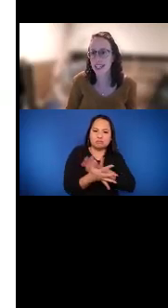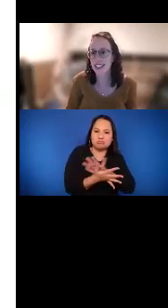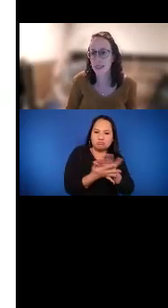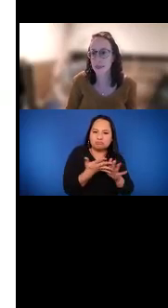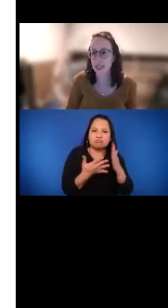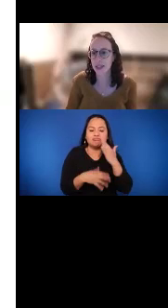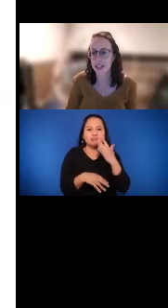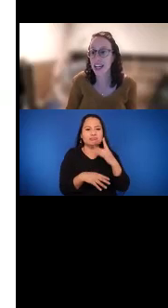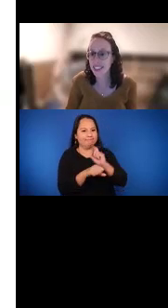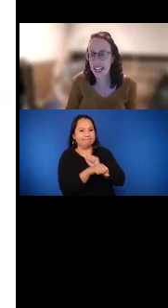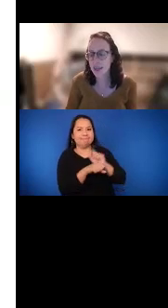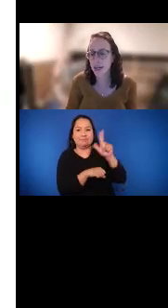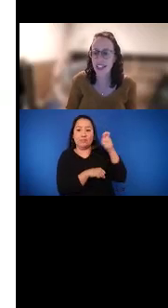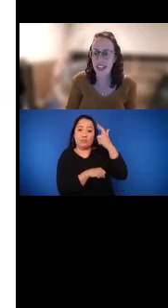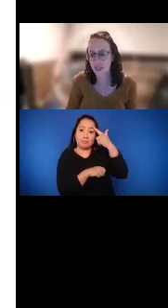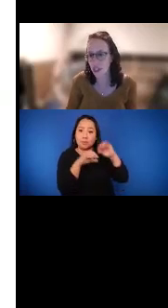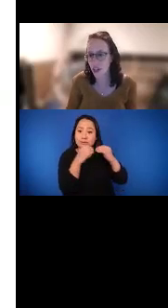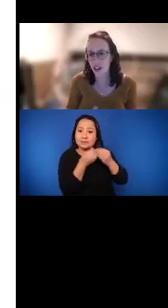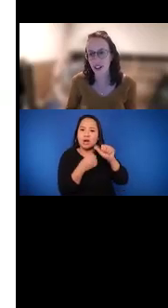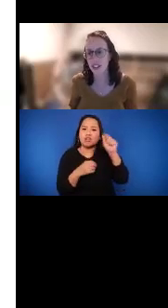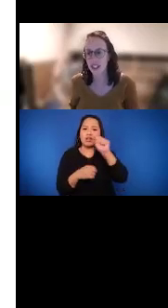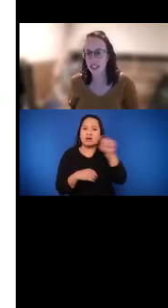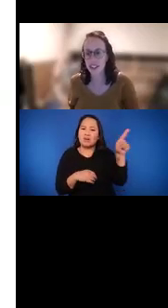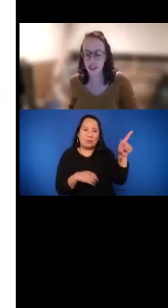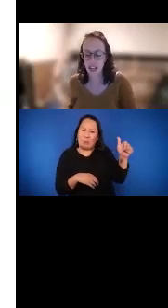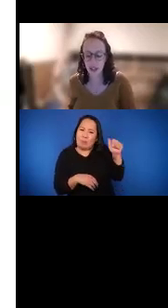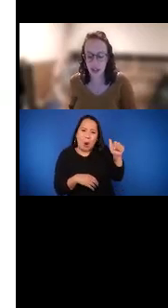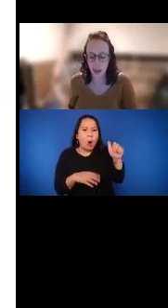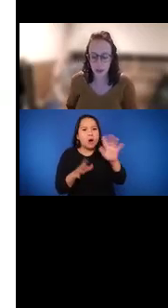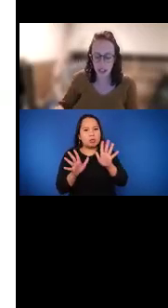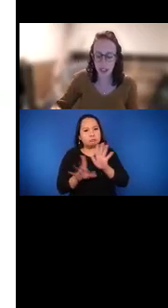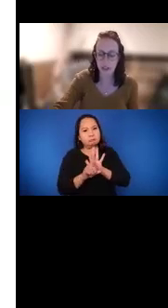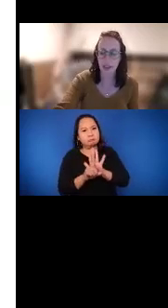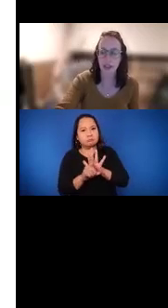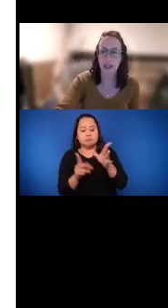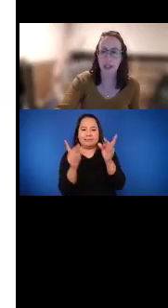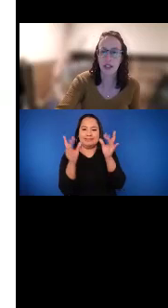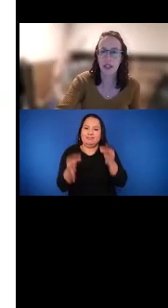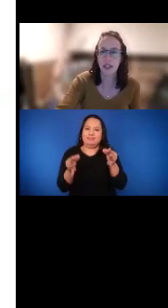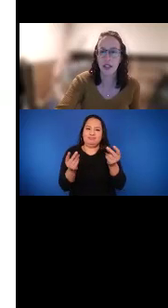you decide something that day by the end of the call. That's not how they operate.